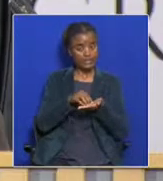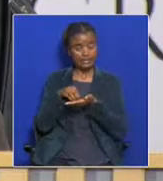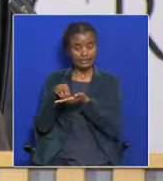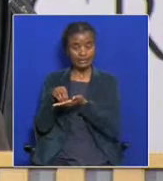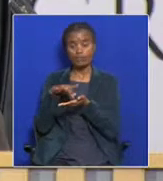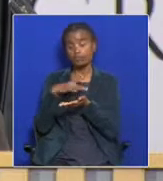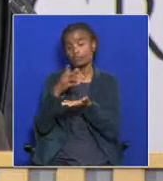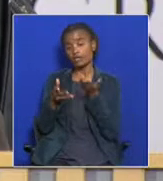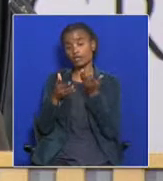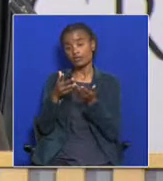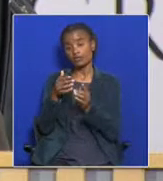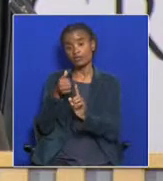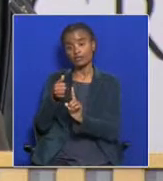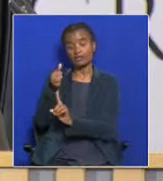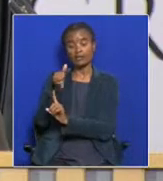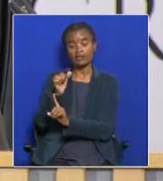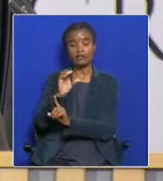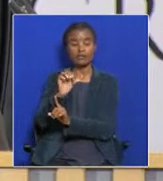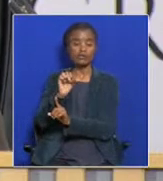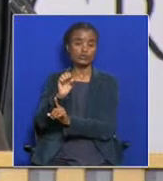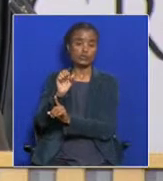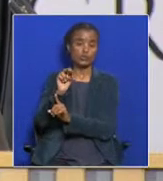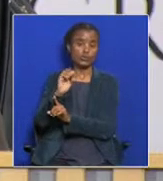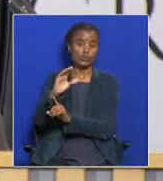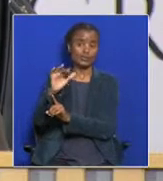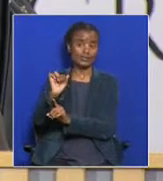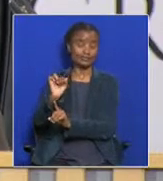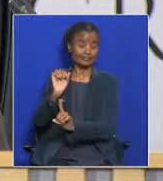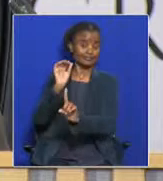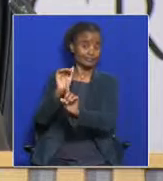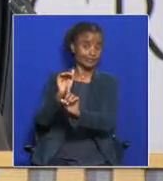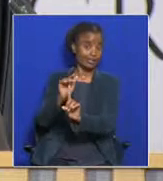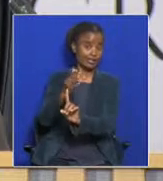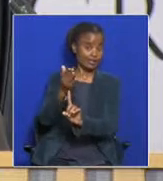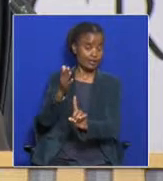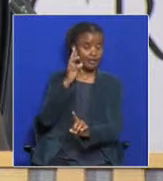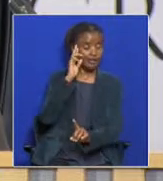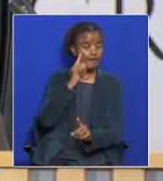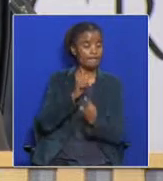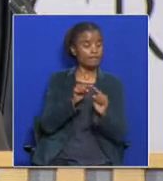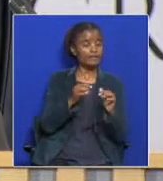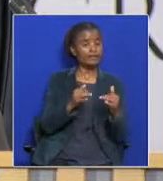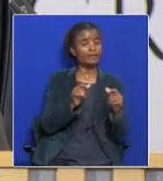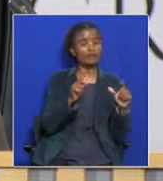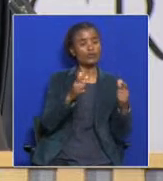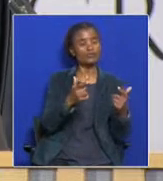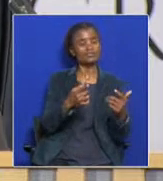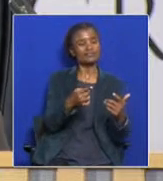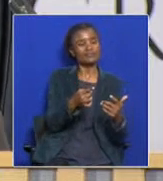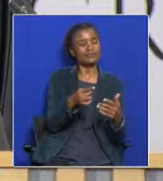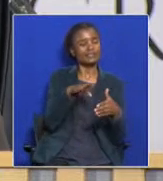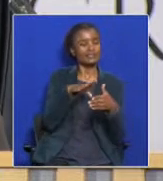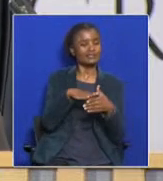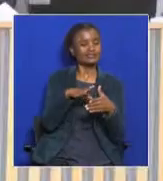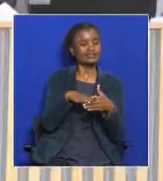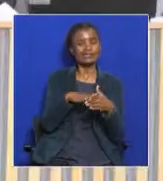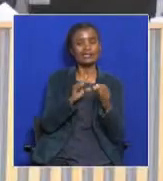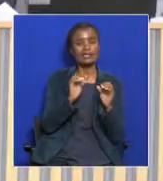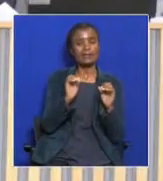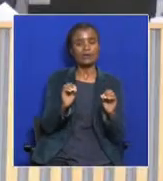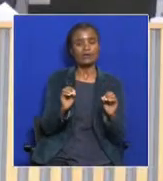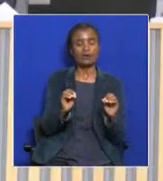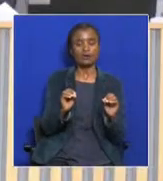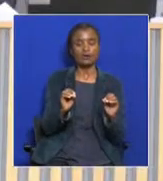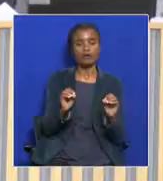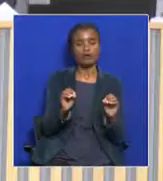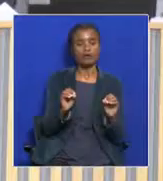saying to this commission, there would be no plausible reason, no reason whatsoever, even if I was